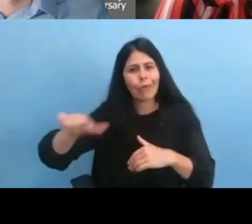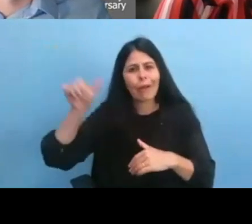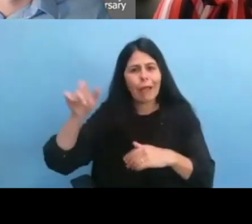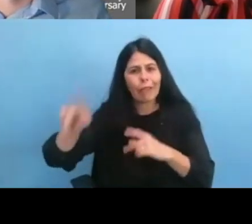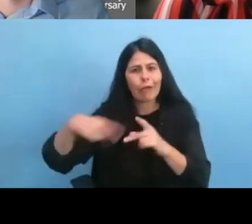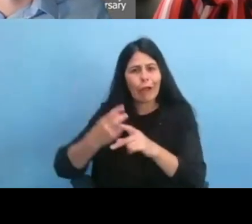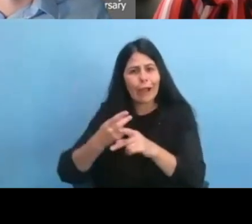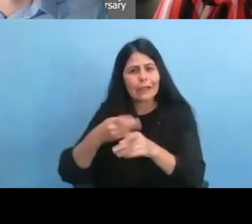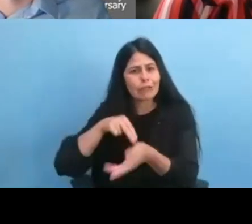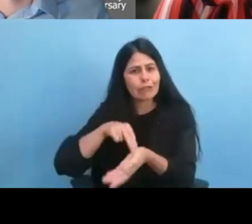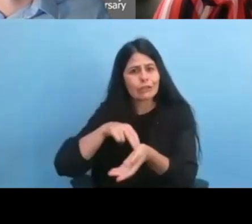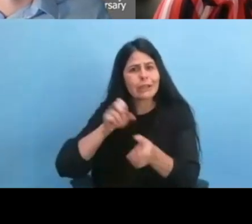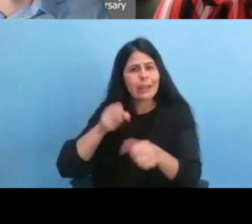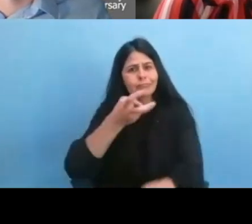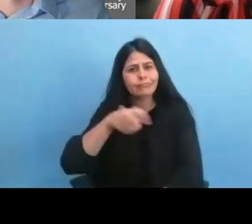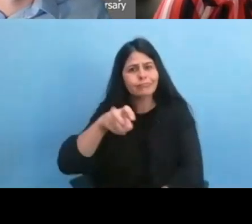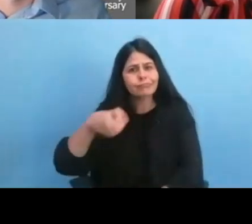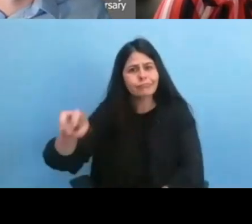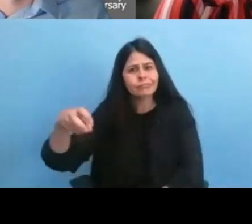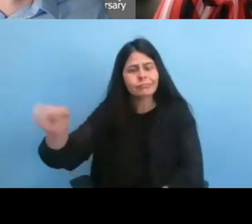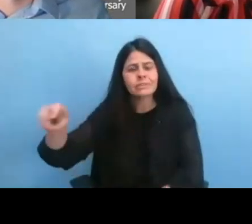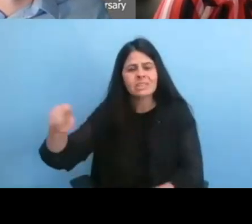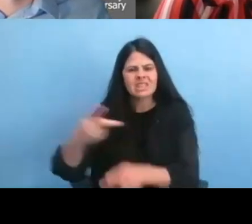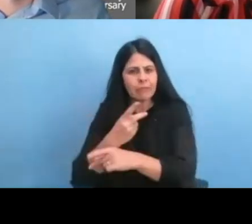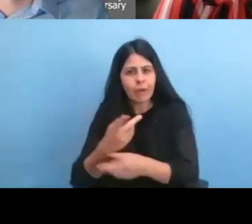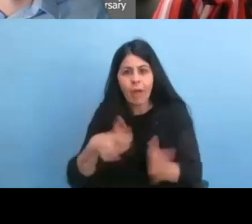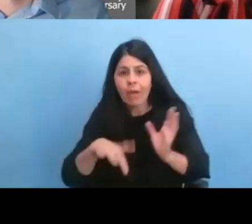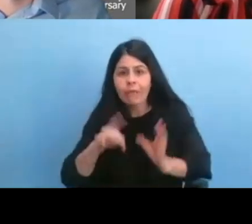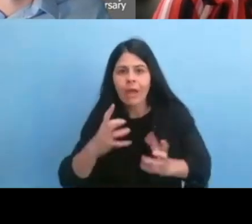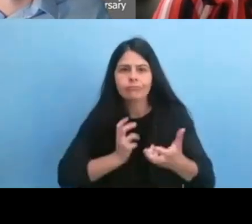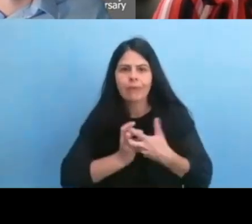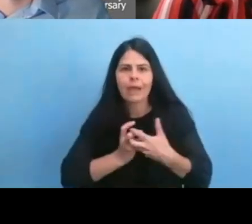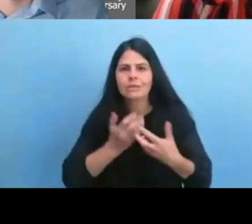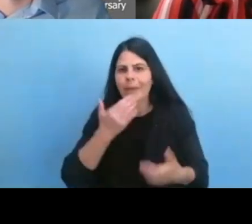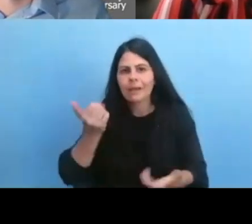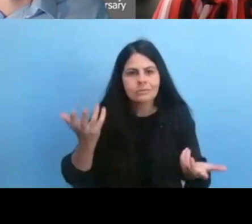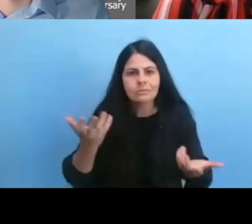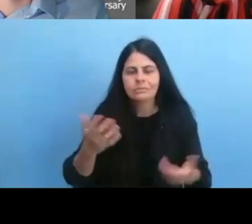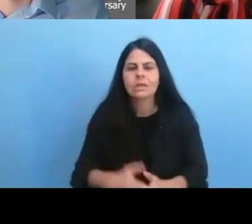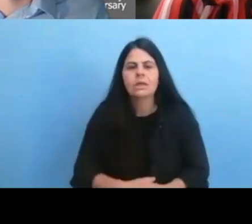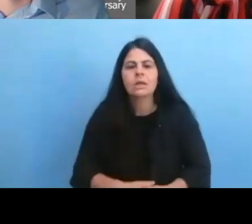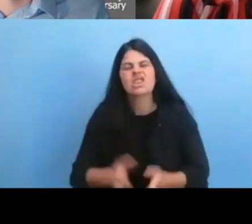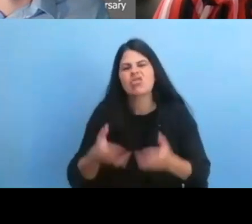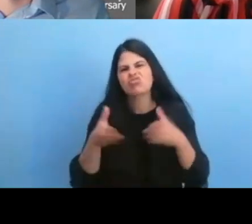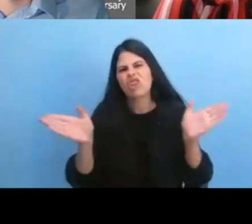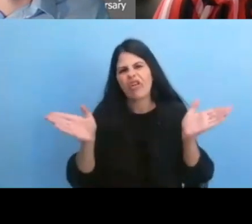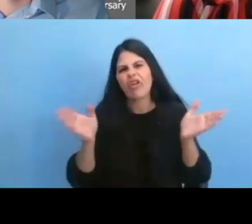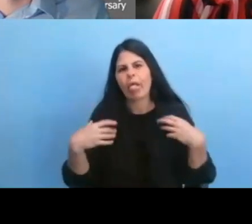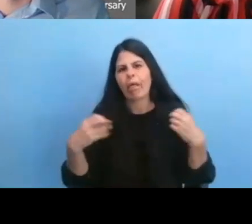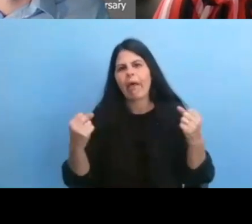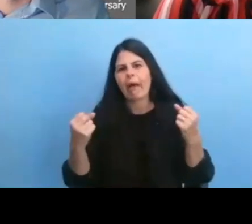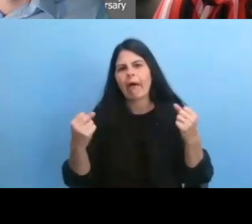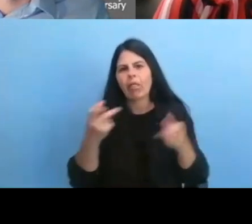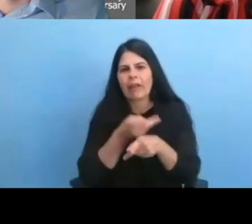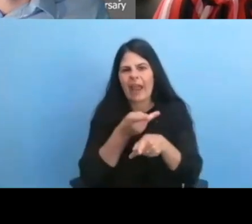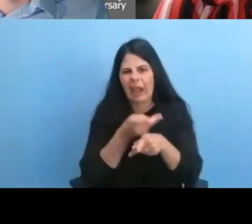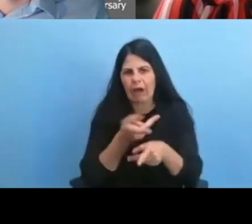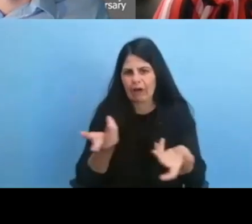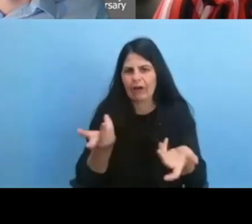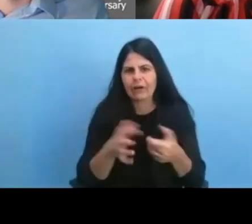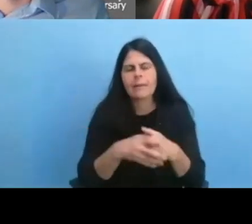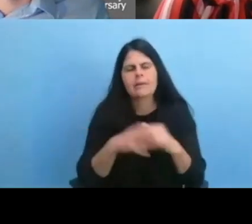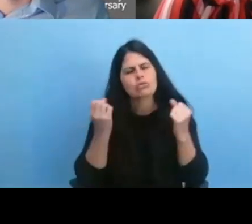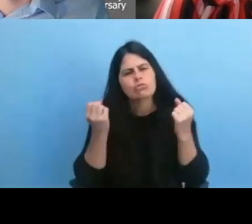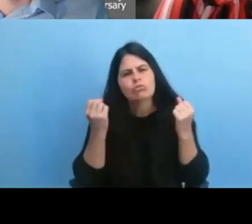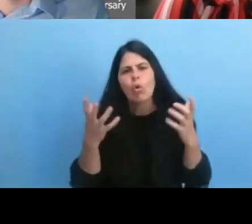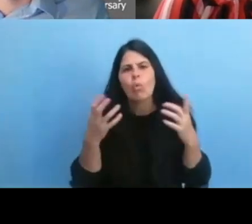out. And that's kind of something about healthcare in general. That's why there is so much opportunity for people